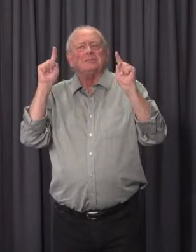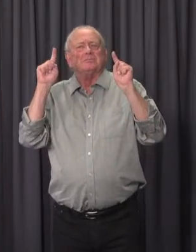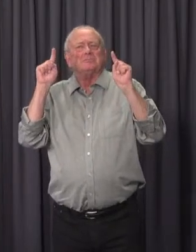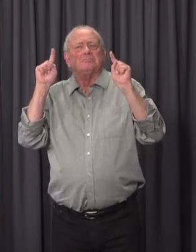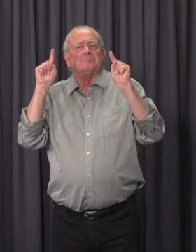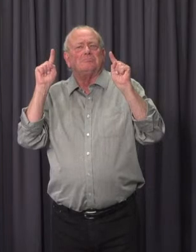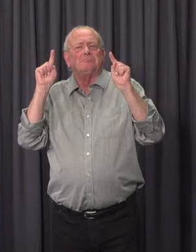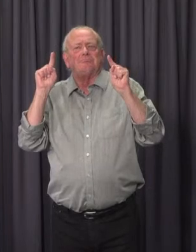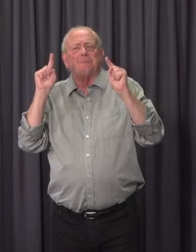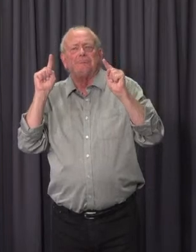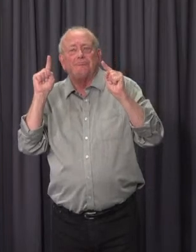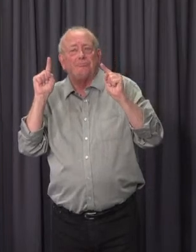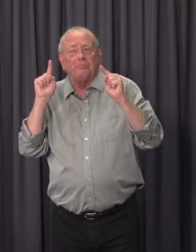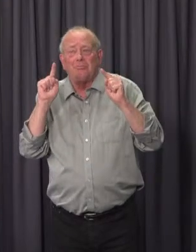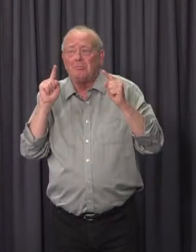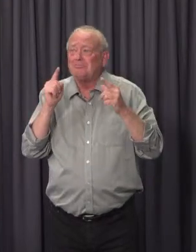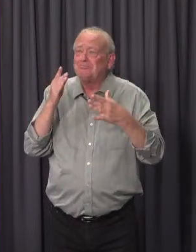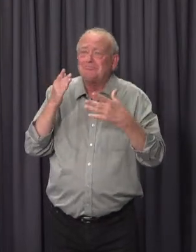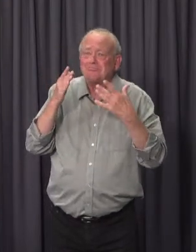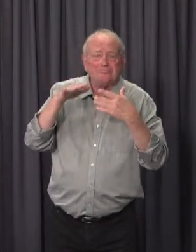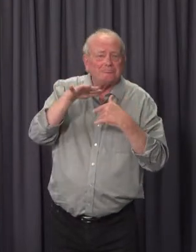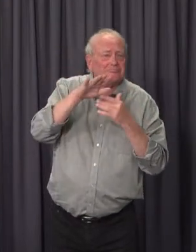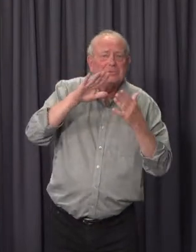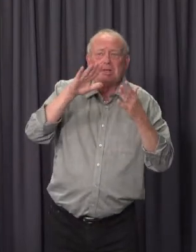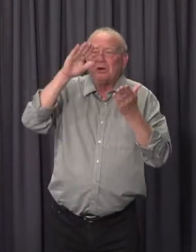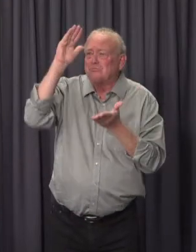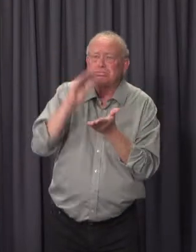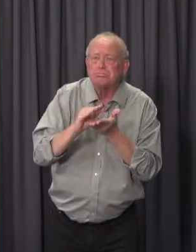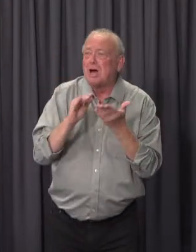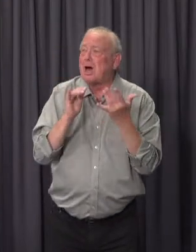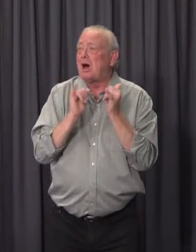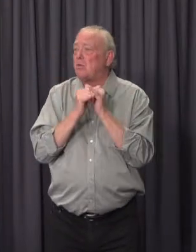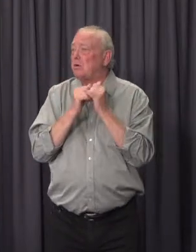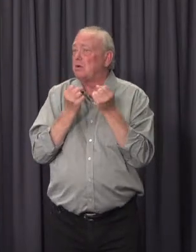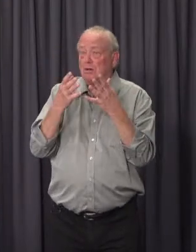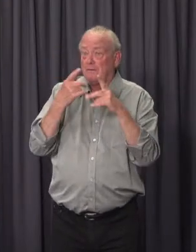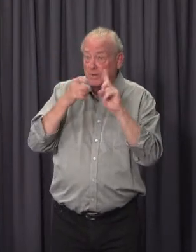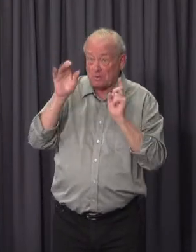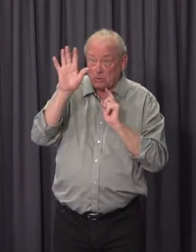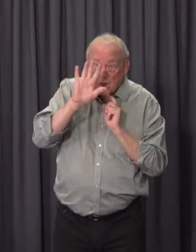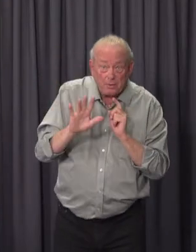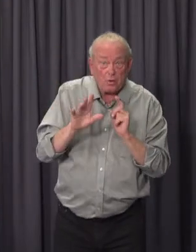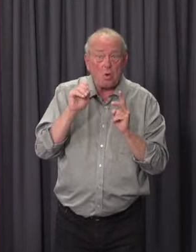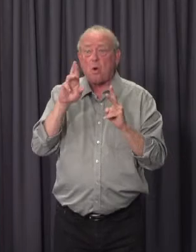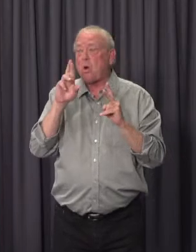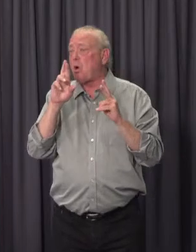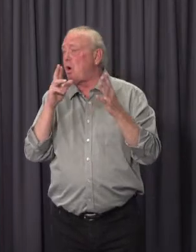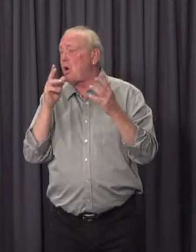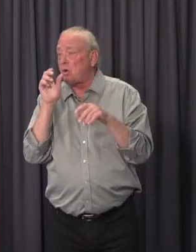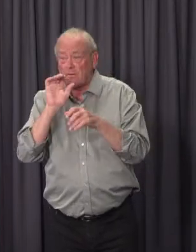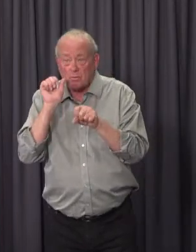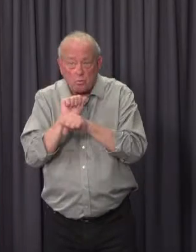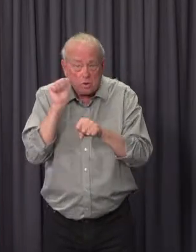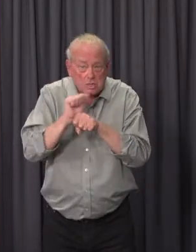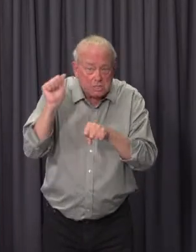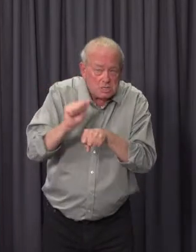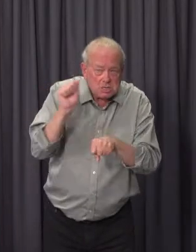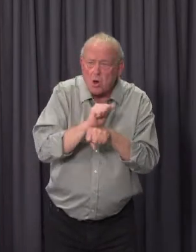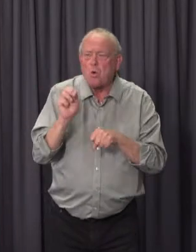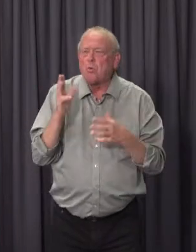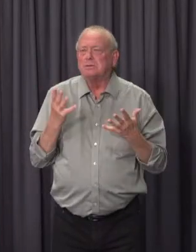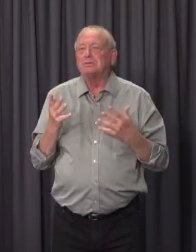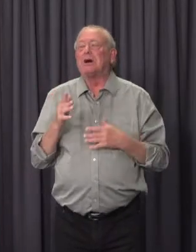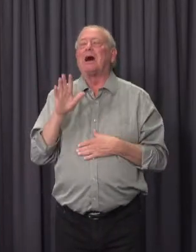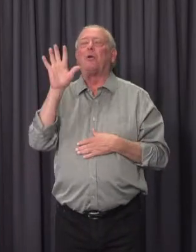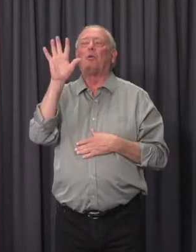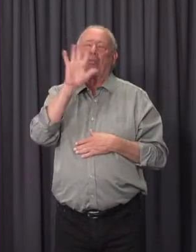Well, I will say the weather conditions gave firefighters a big helping hand because rain is not